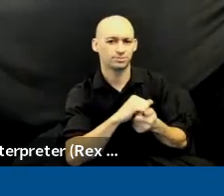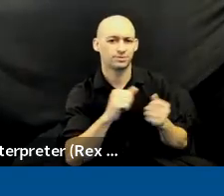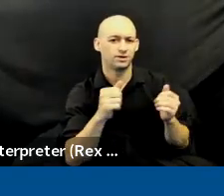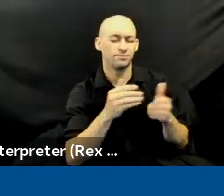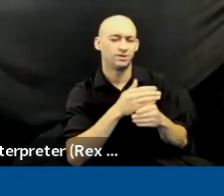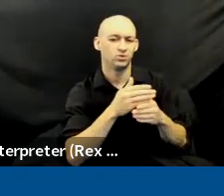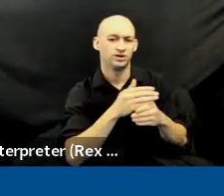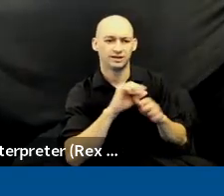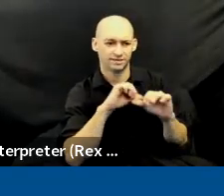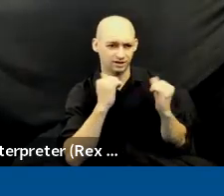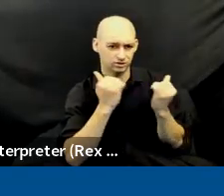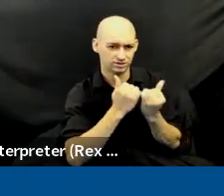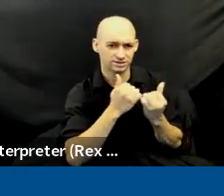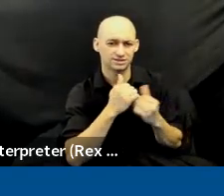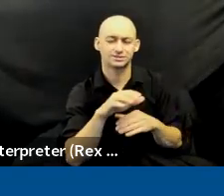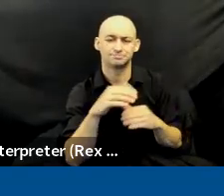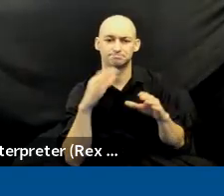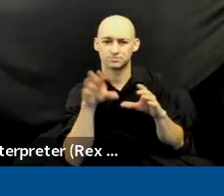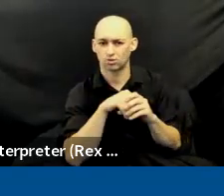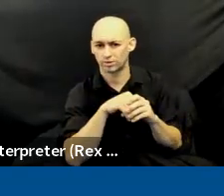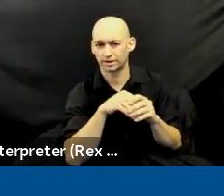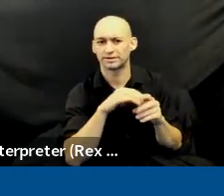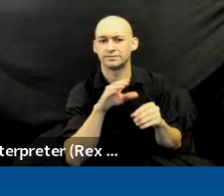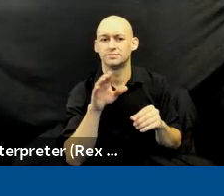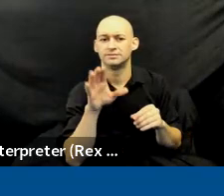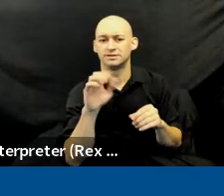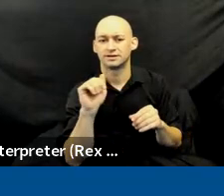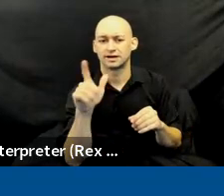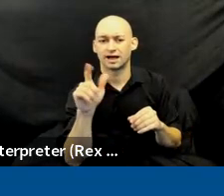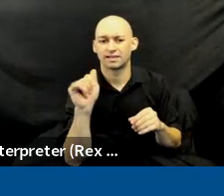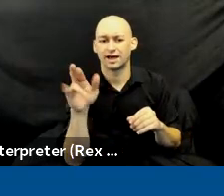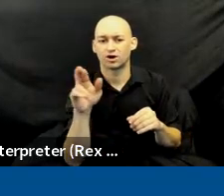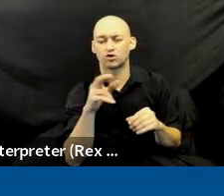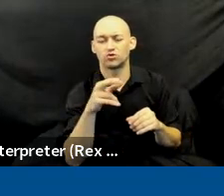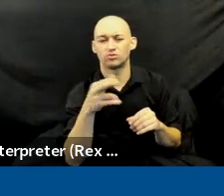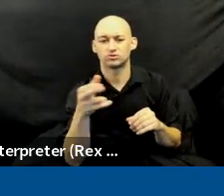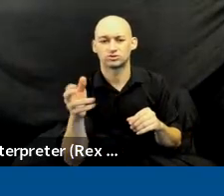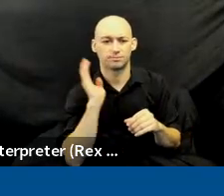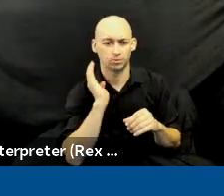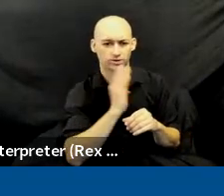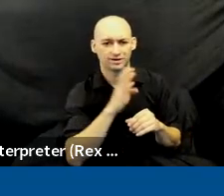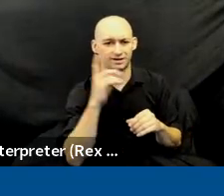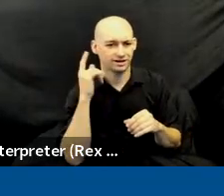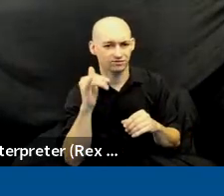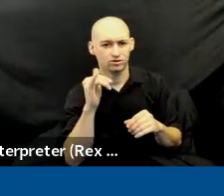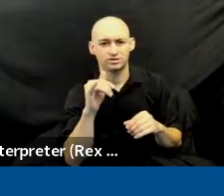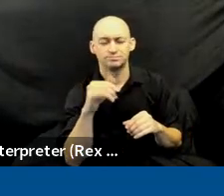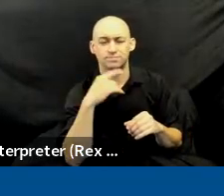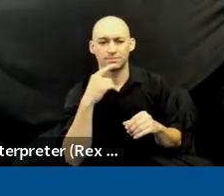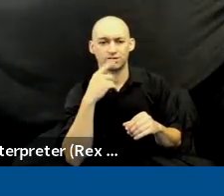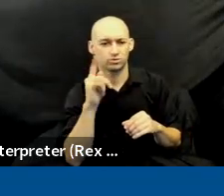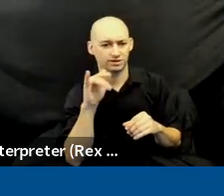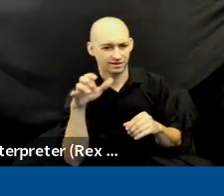state agencies, including but not limited to California Air Resources Board, the California Public Utilities Commission,